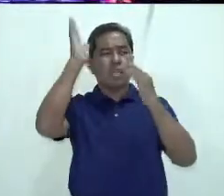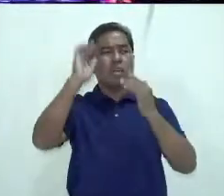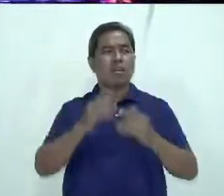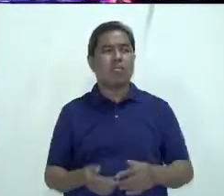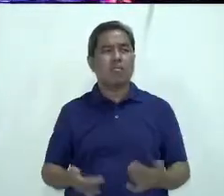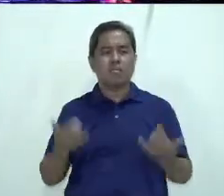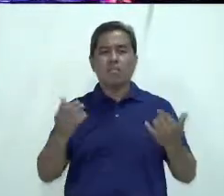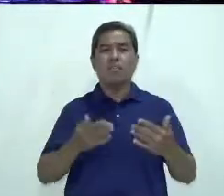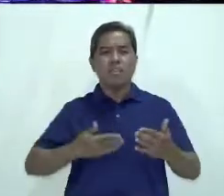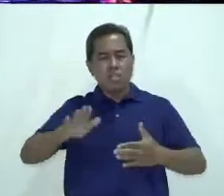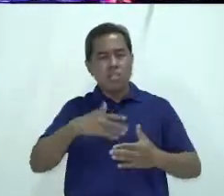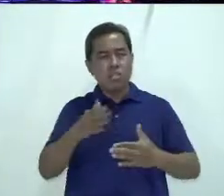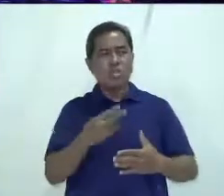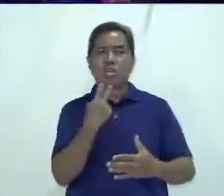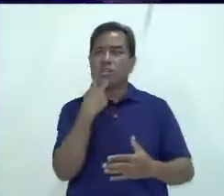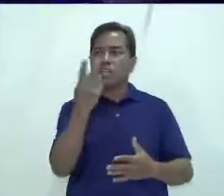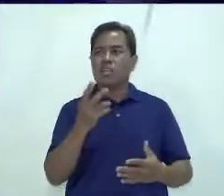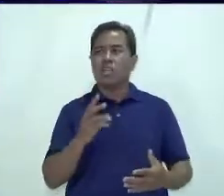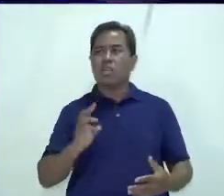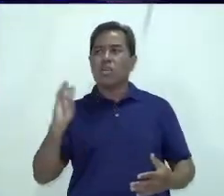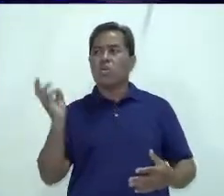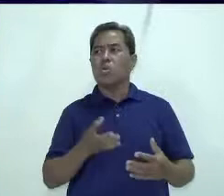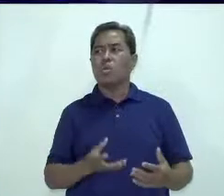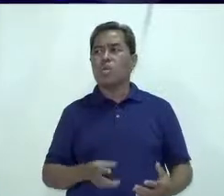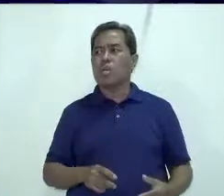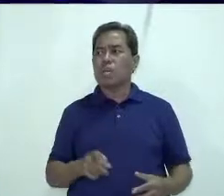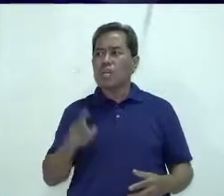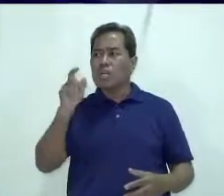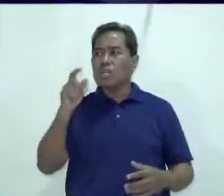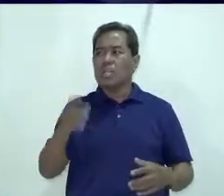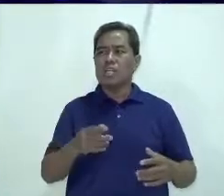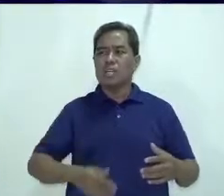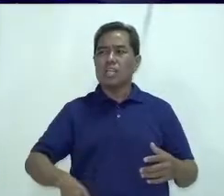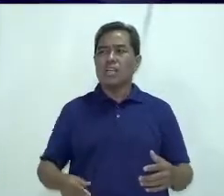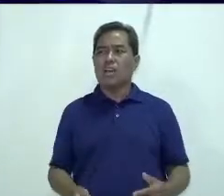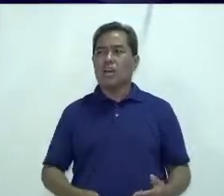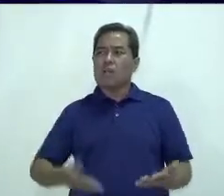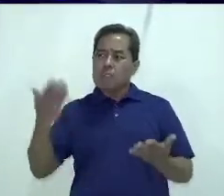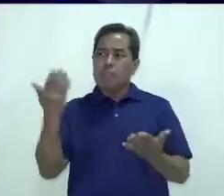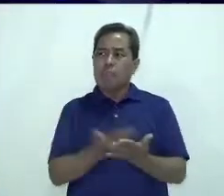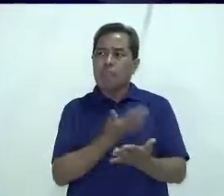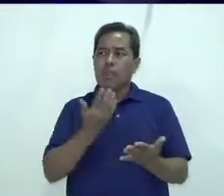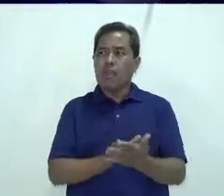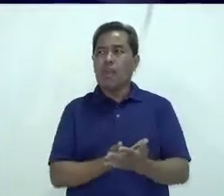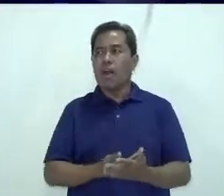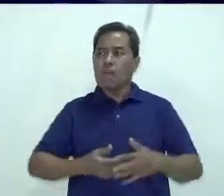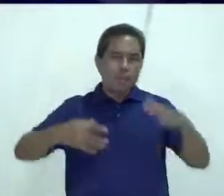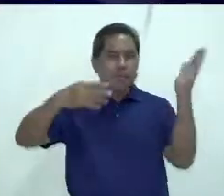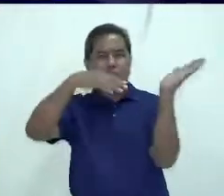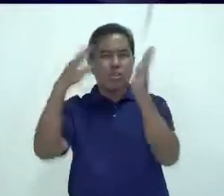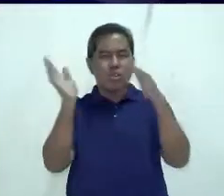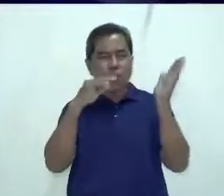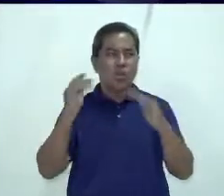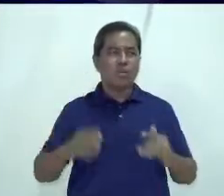This song says, we need a fresh wind. Who among us here need